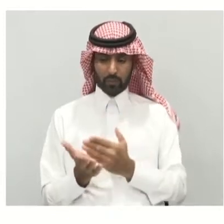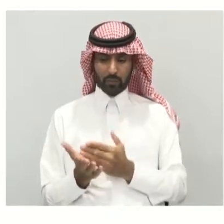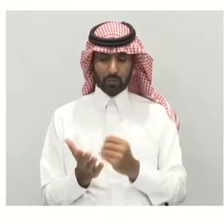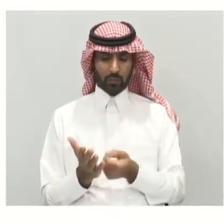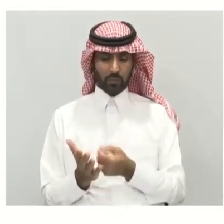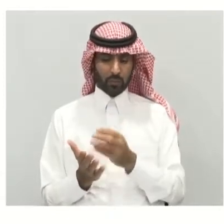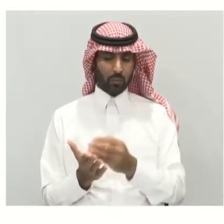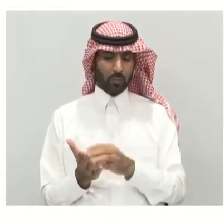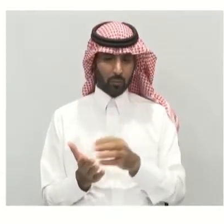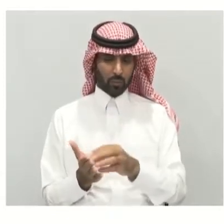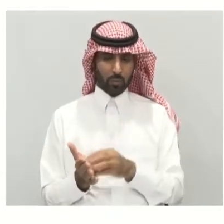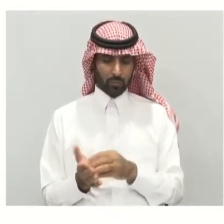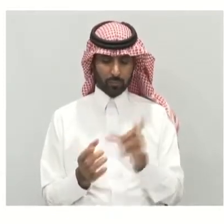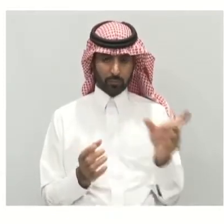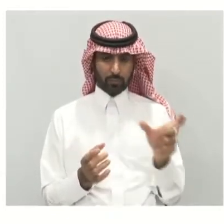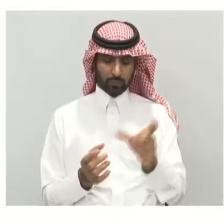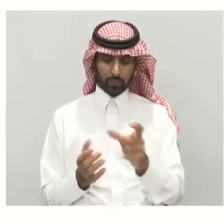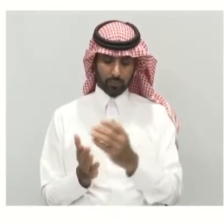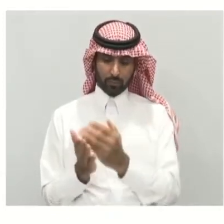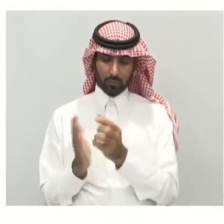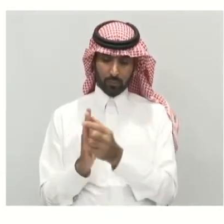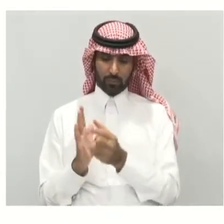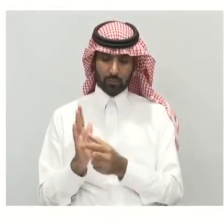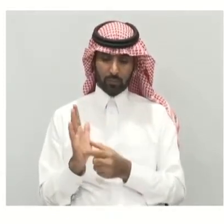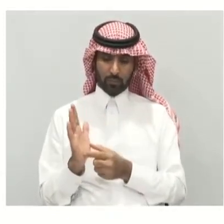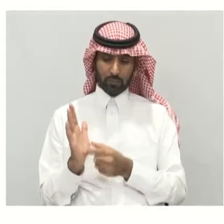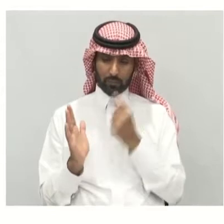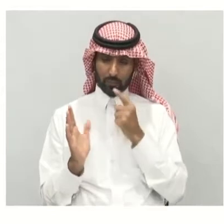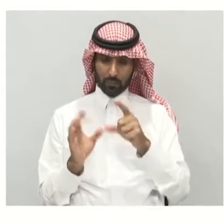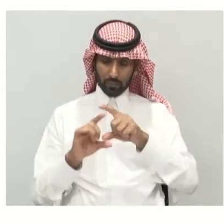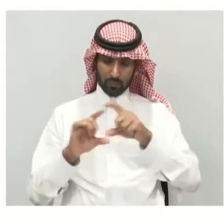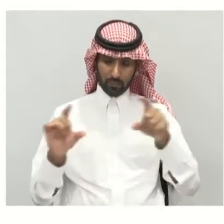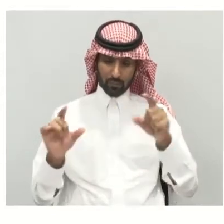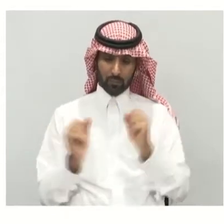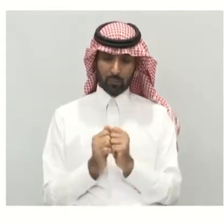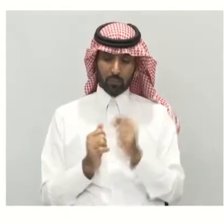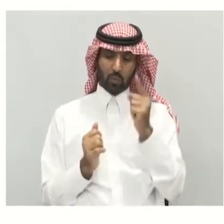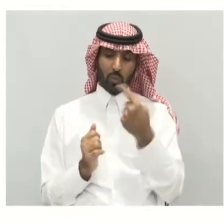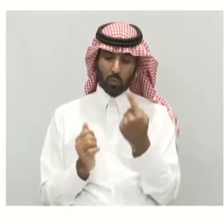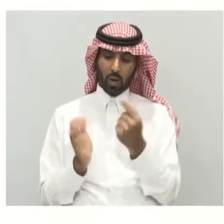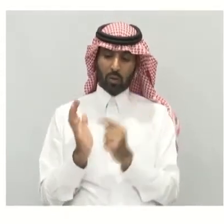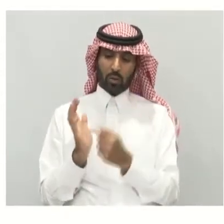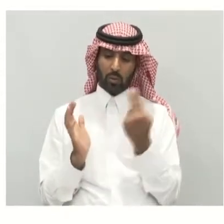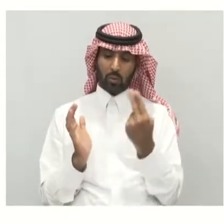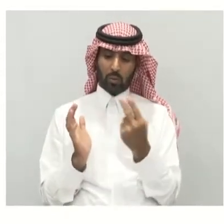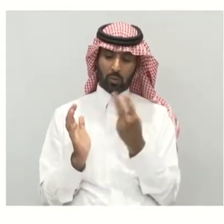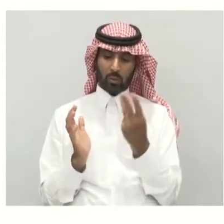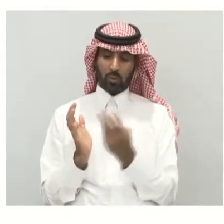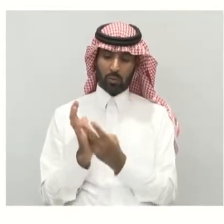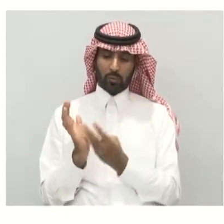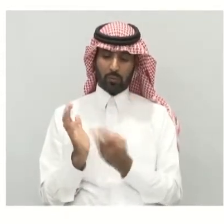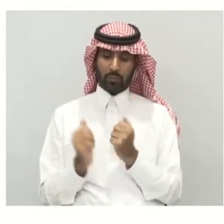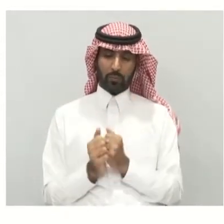before? Put the expressions from the list in a correct order. Use the sequence words in your sentences. So we